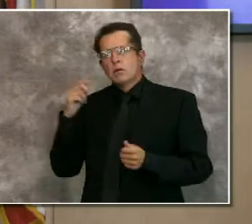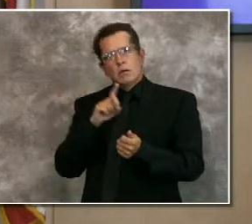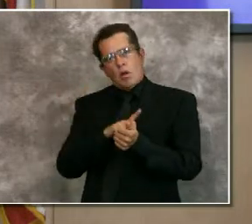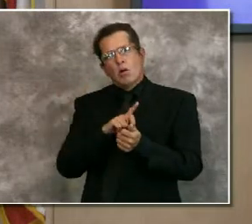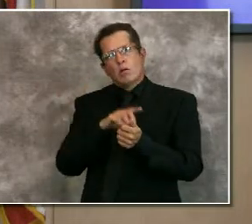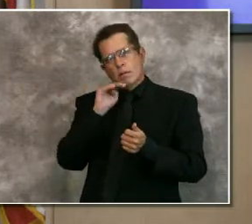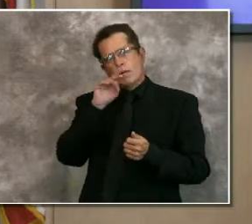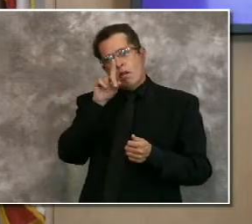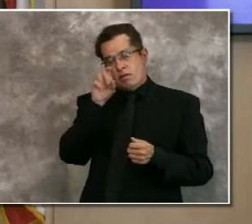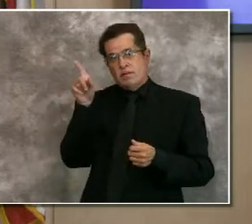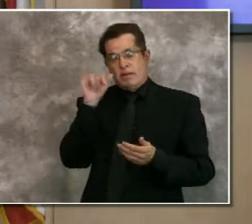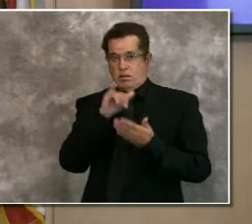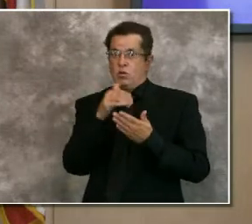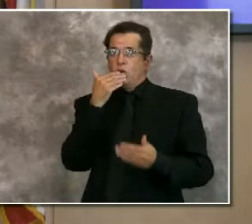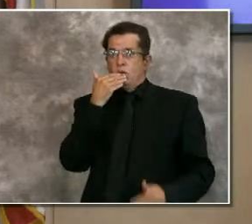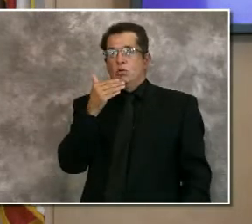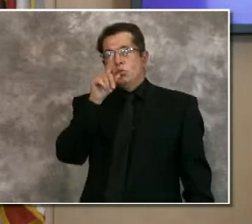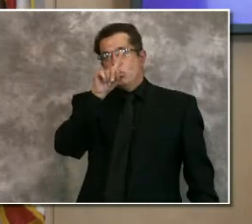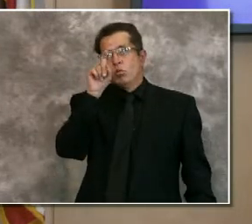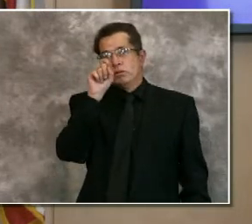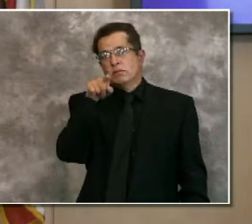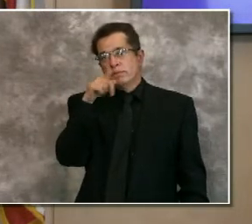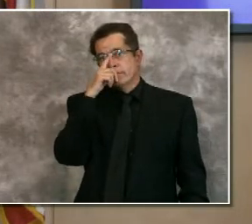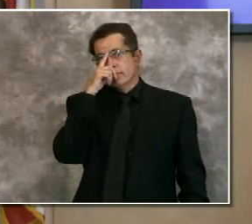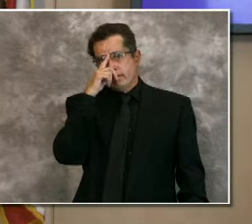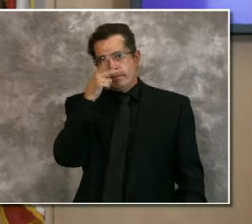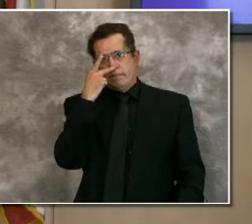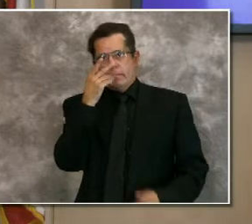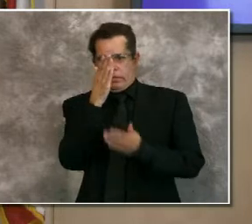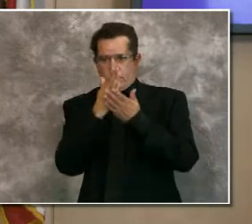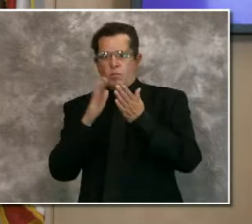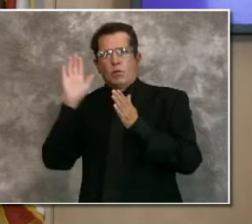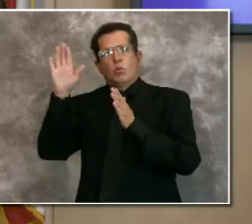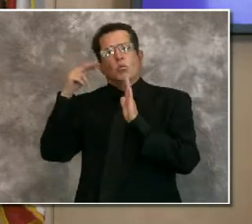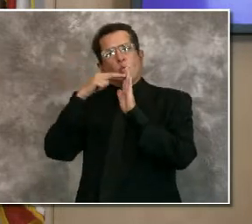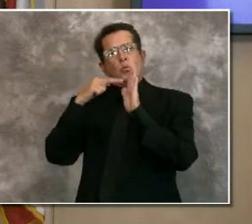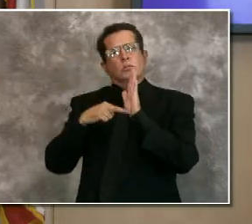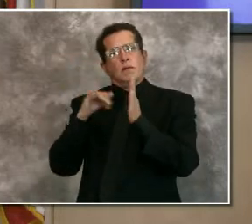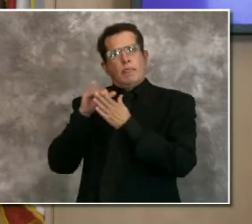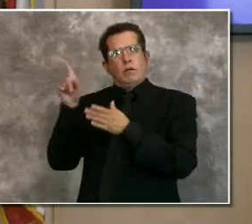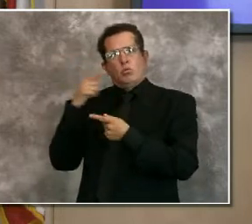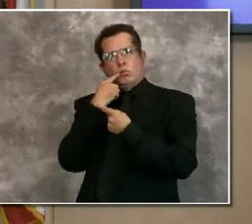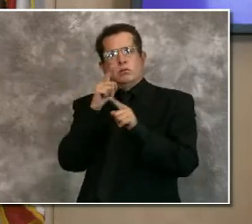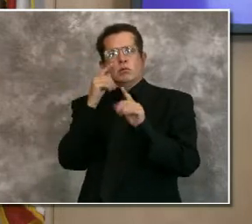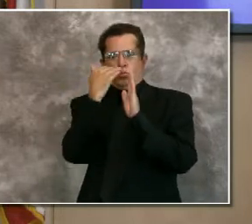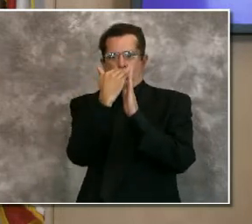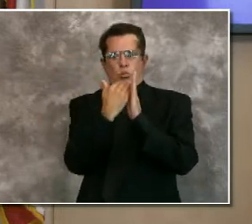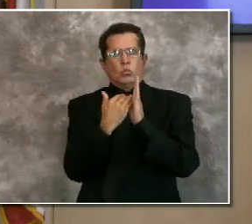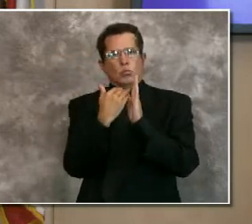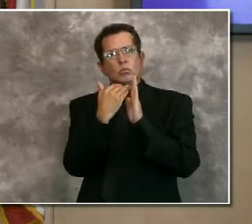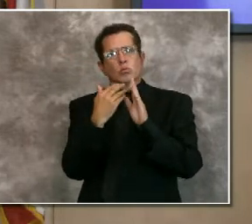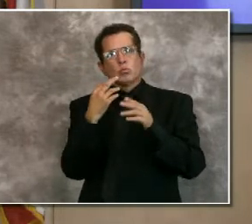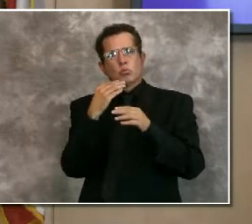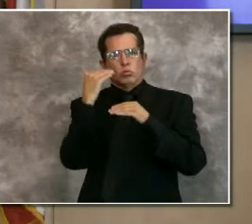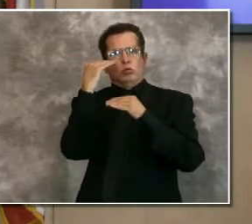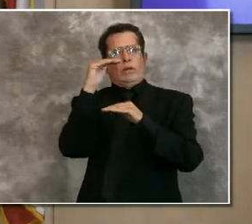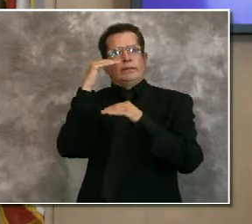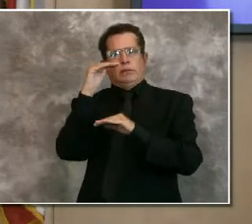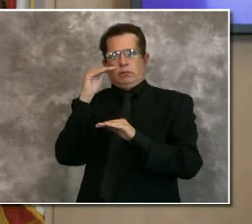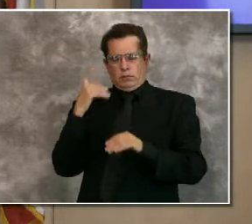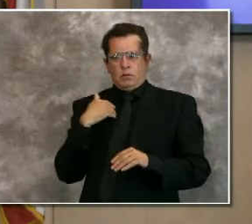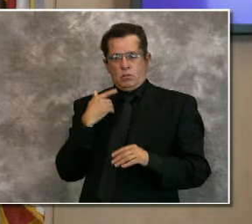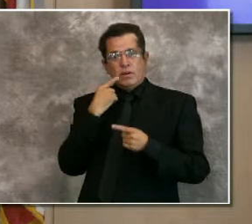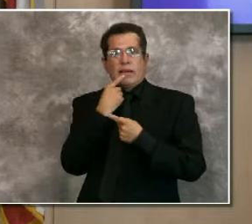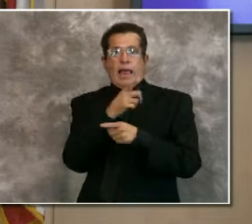that is a great question, and if you go back to what some of the restrictions that were announced today, so that we are more consistent